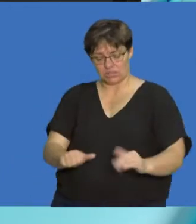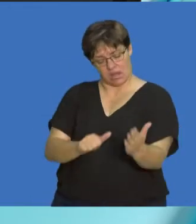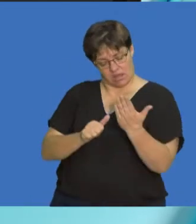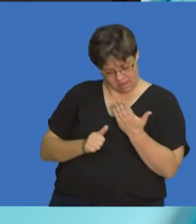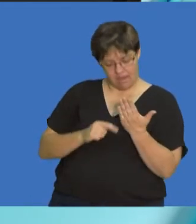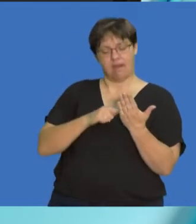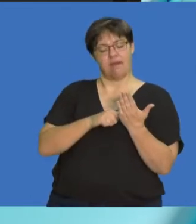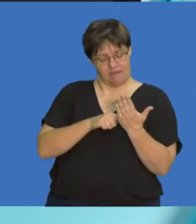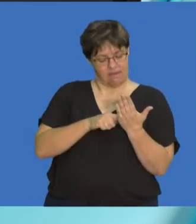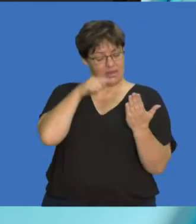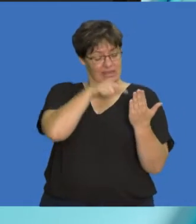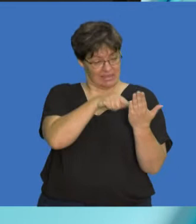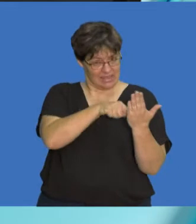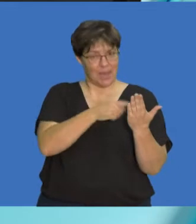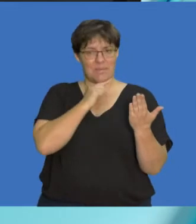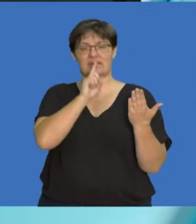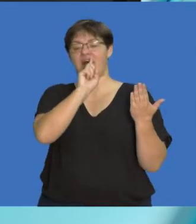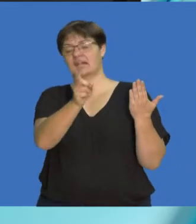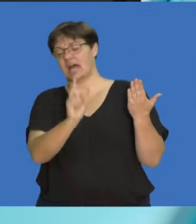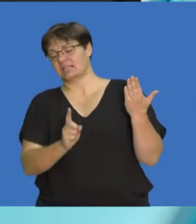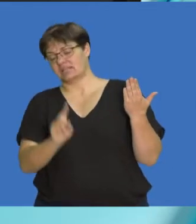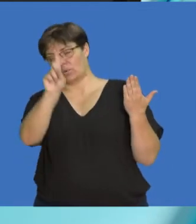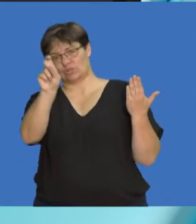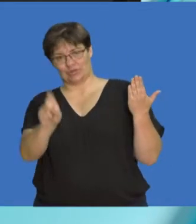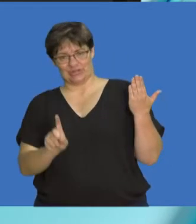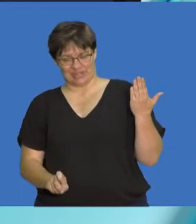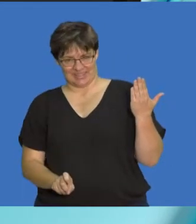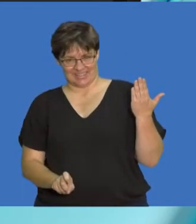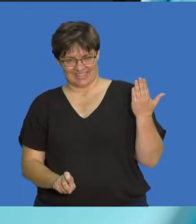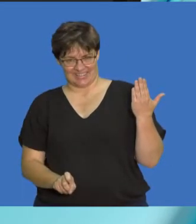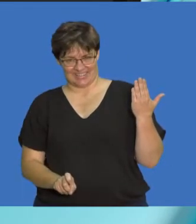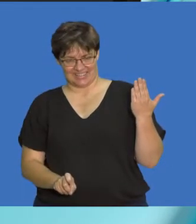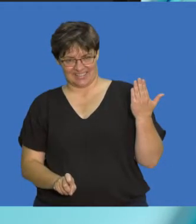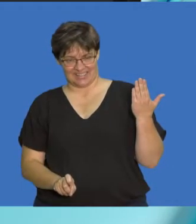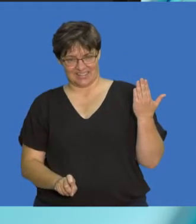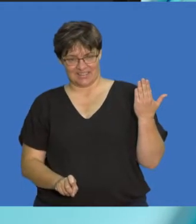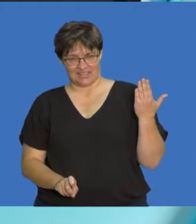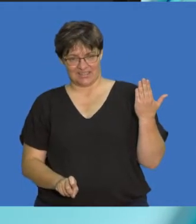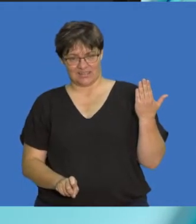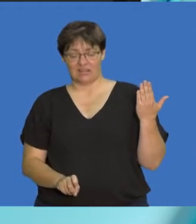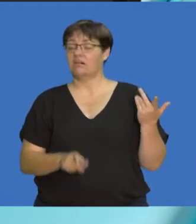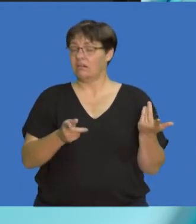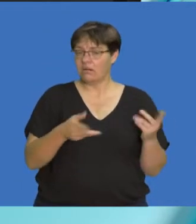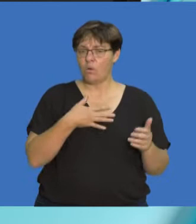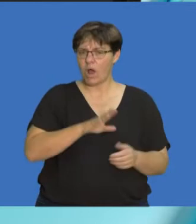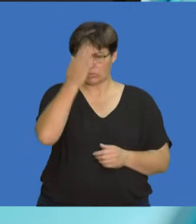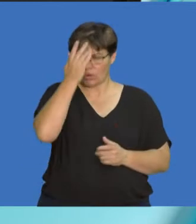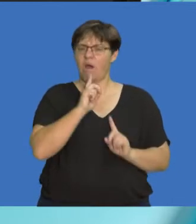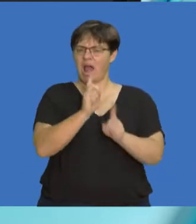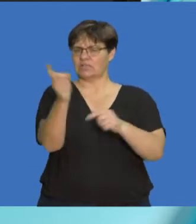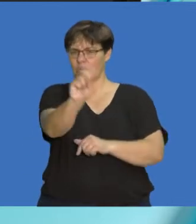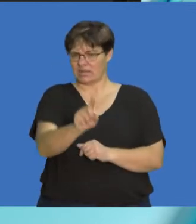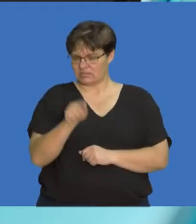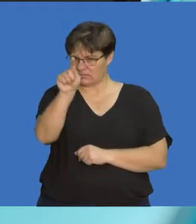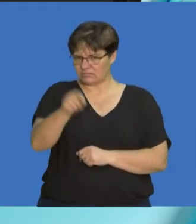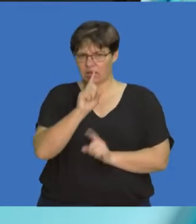expected to answer questions that follow. Now, certainly, you want to know the answers to those questions,